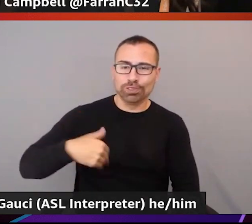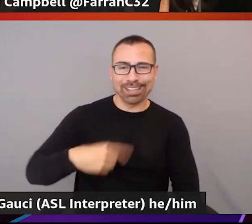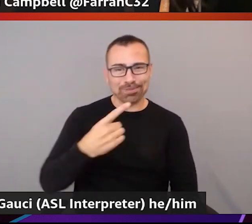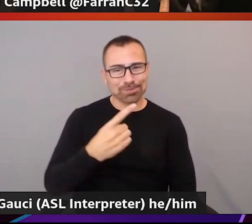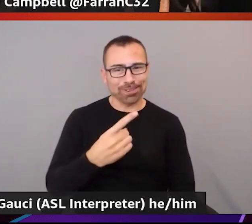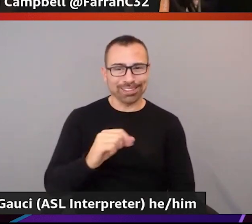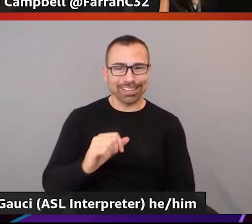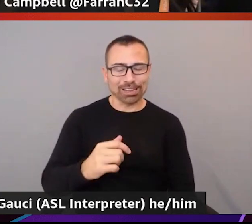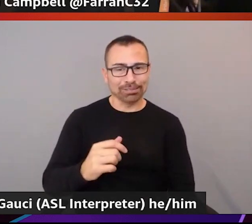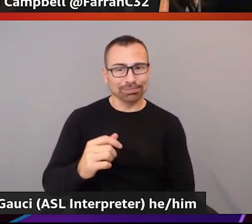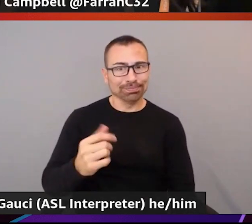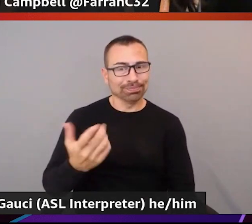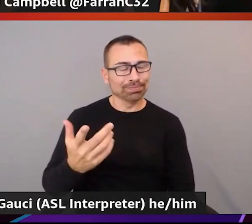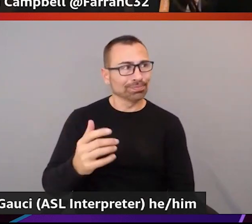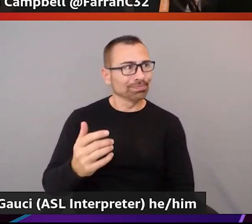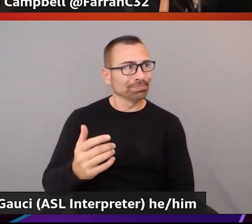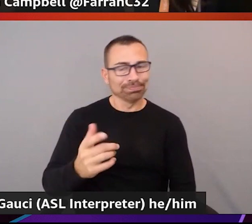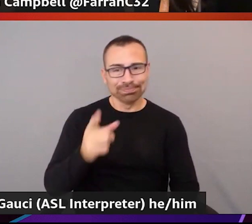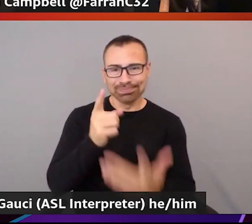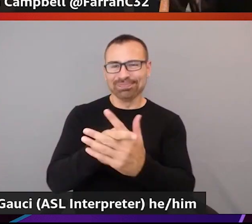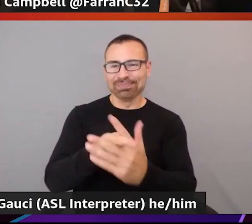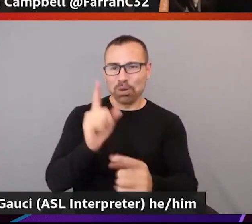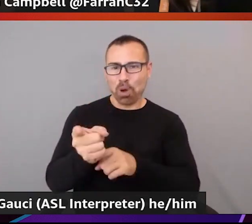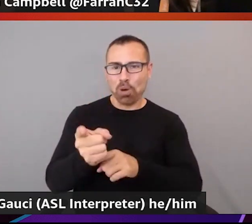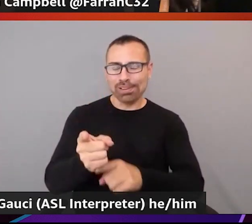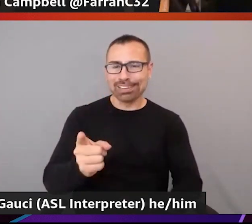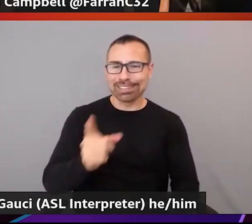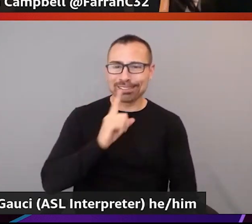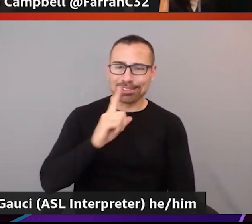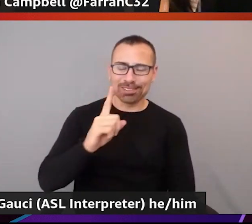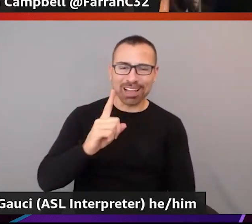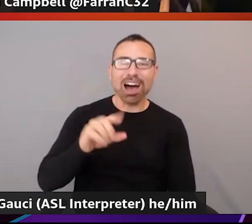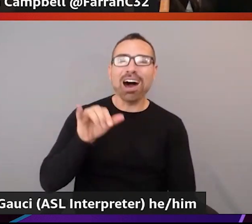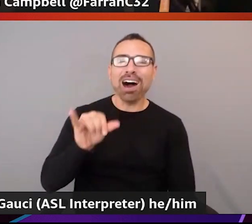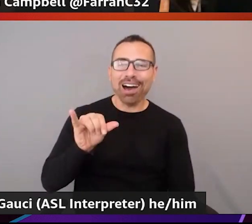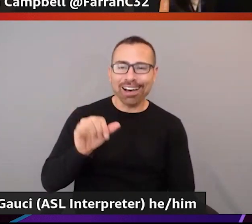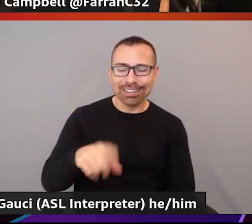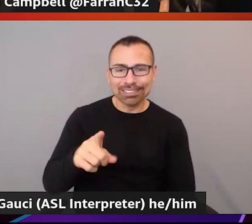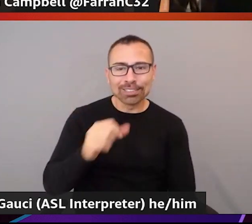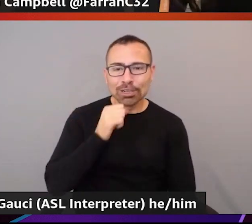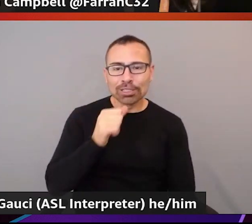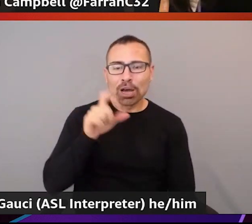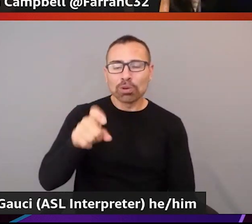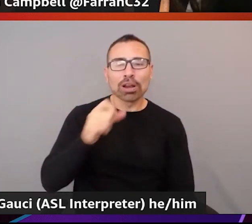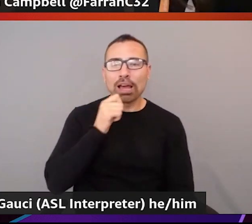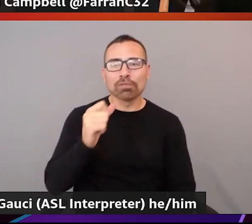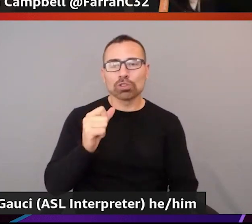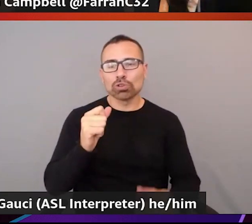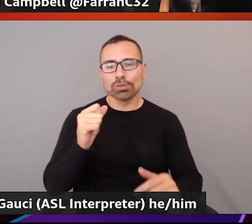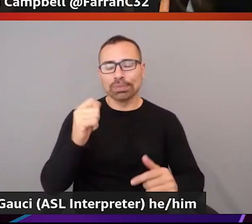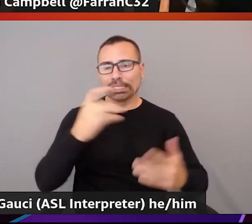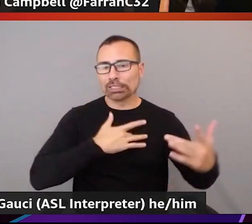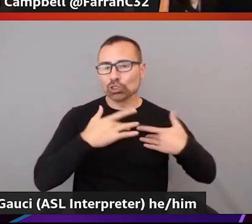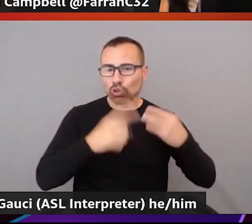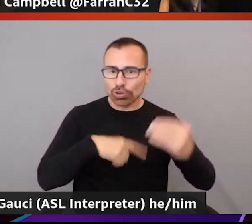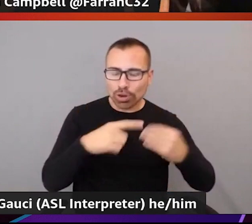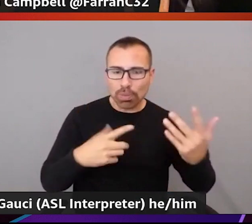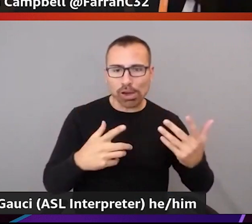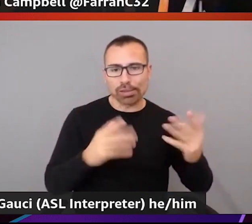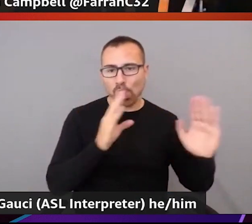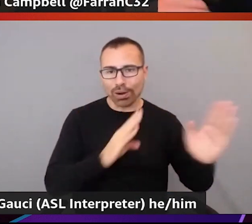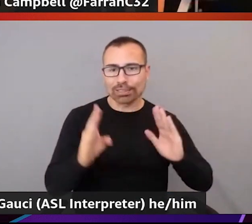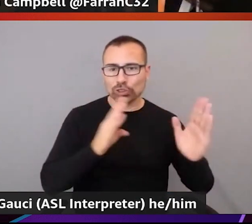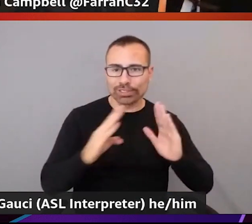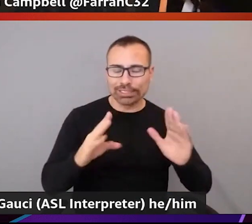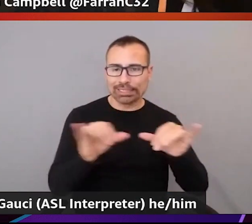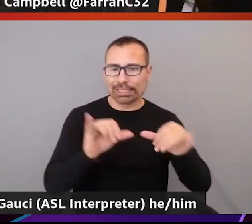moved to containers, being able to not have to worry so much about that orchestration and that scalability. Then we're like, okay, well, we're still